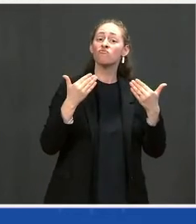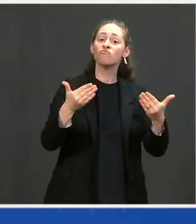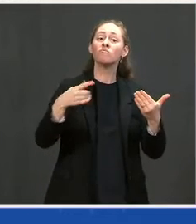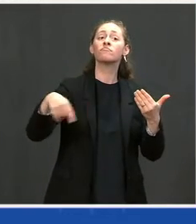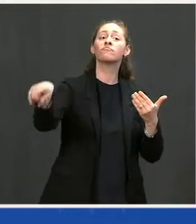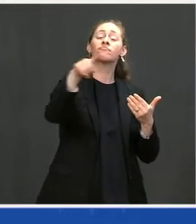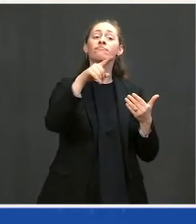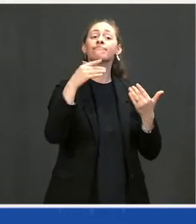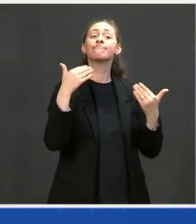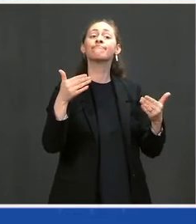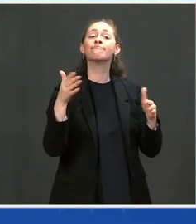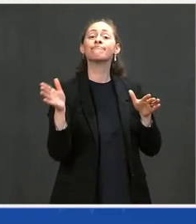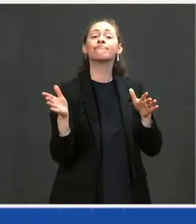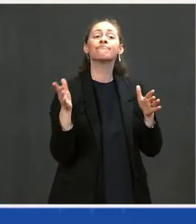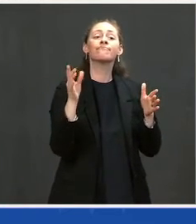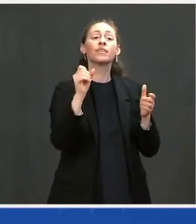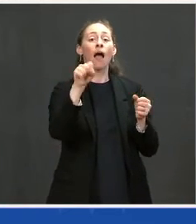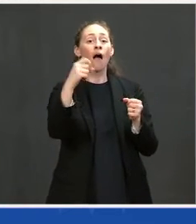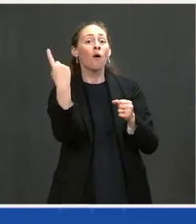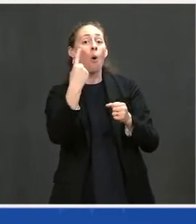look,